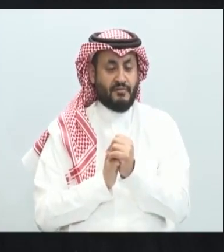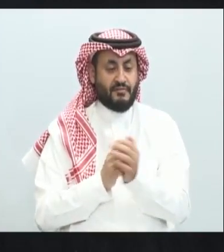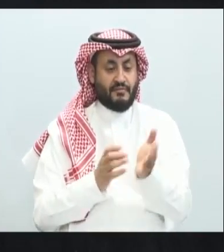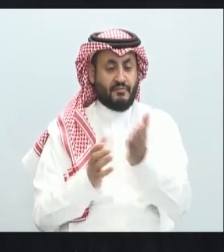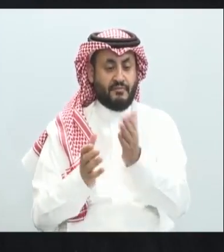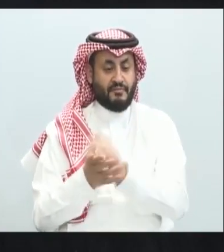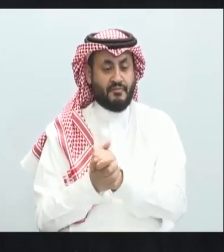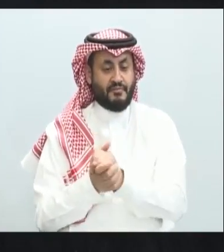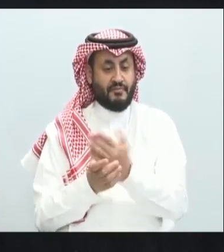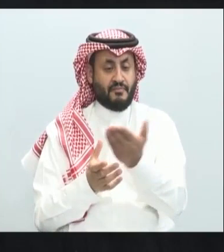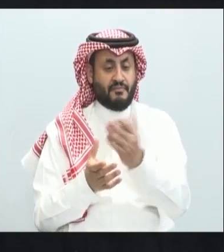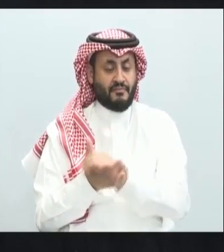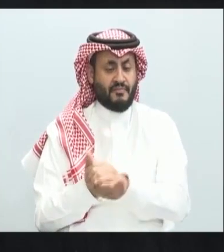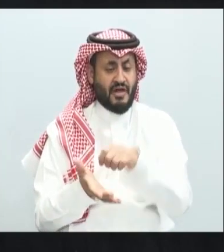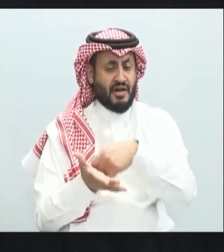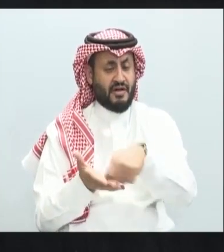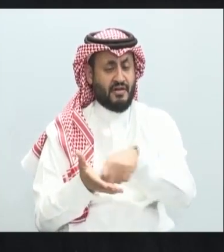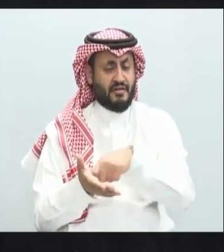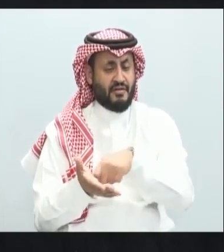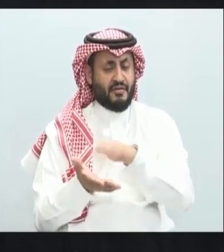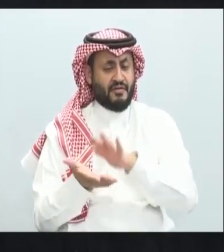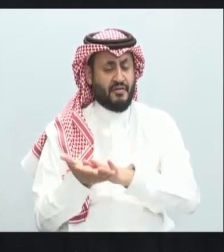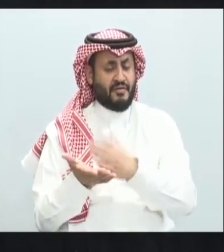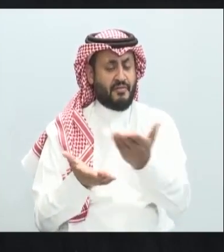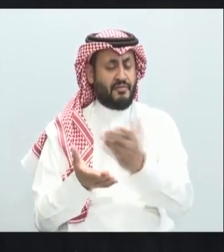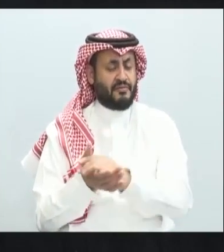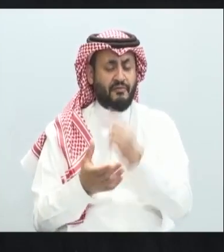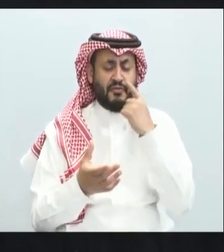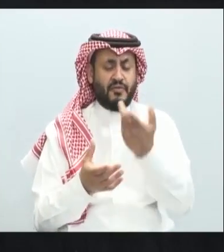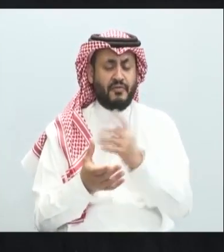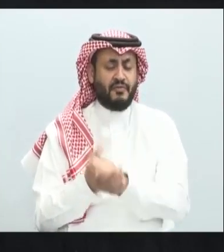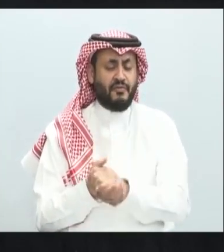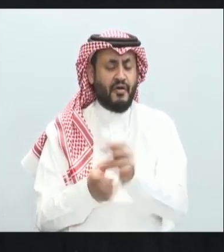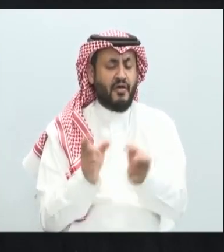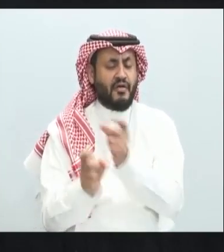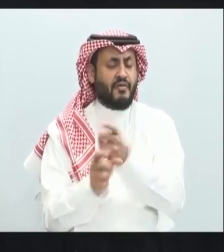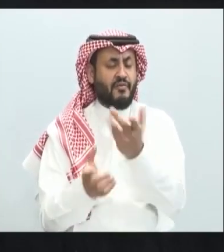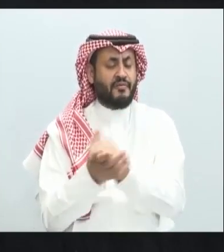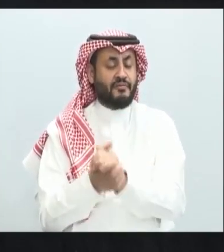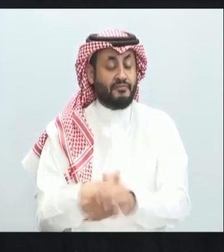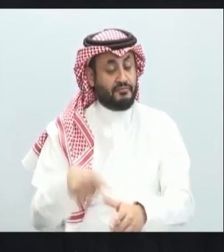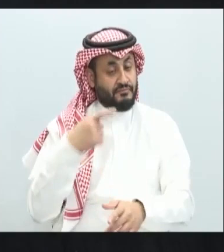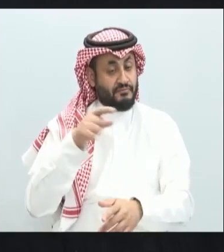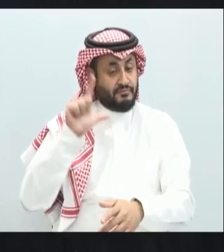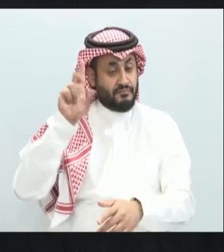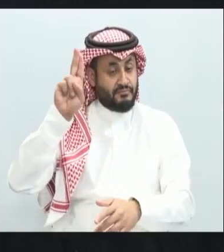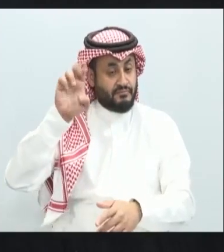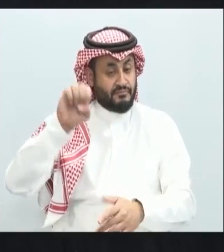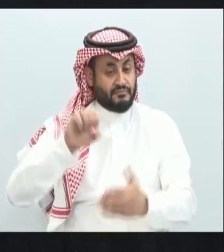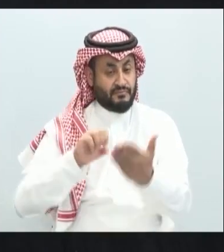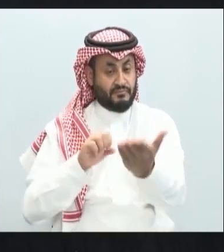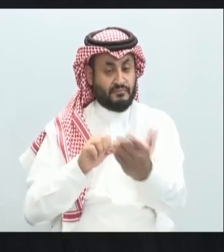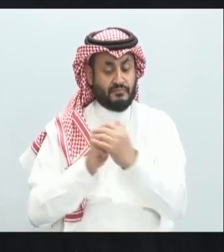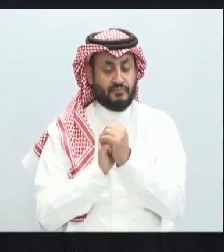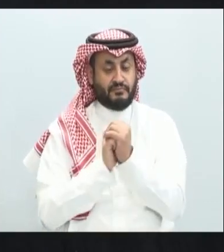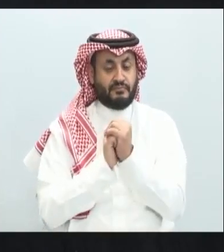And the other word that we have here, if you have a look at the picture, and also if you have a look at these letters, then we can